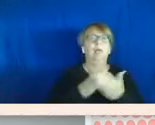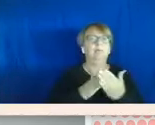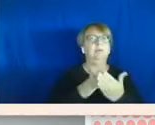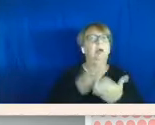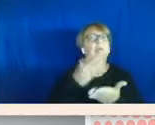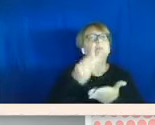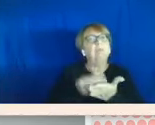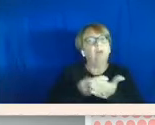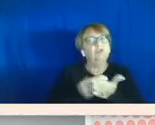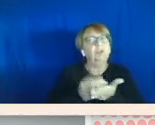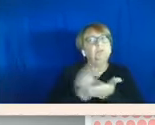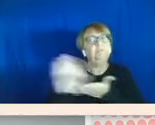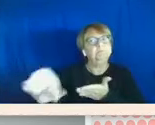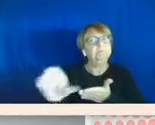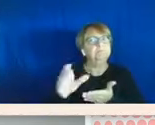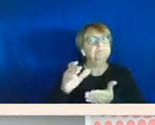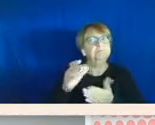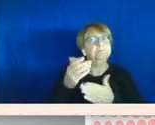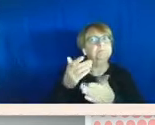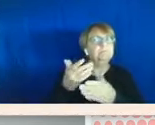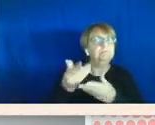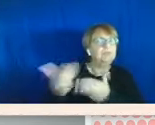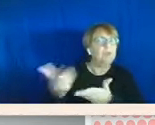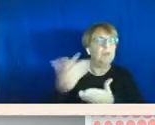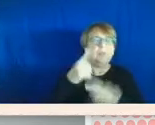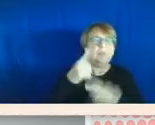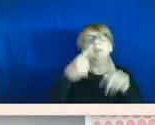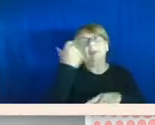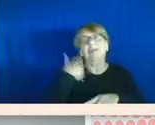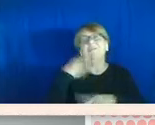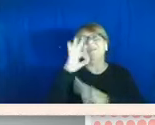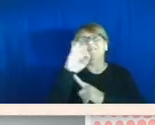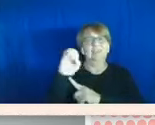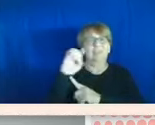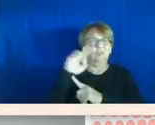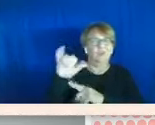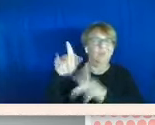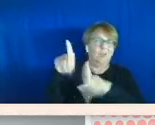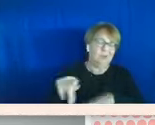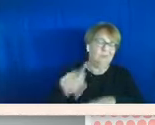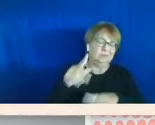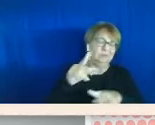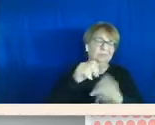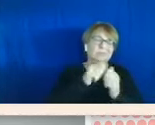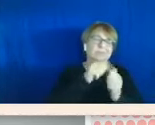to, because there's a fee for the individual with a Florida Certification Board.